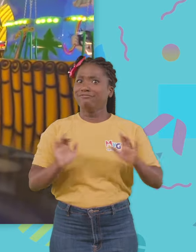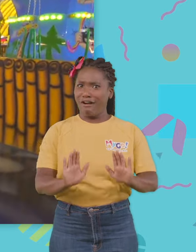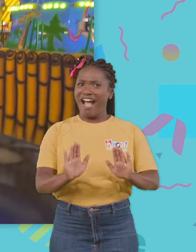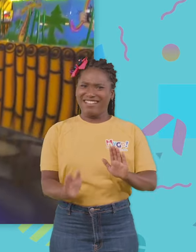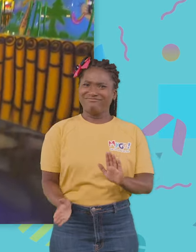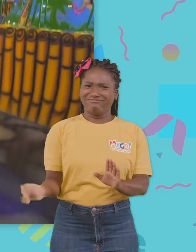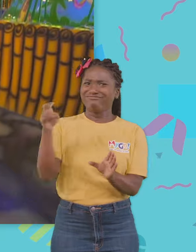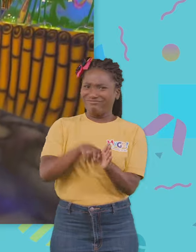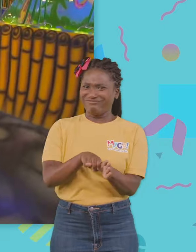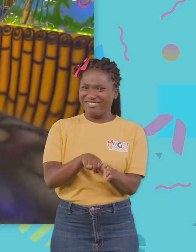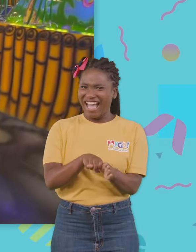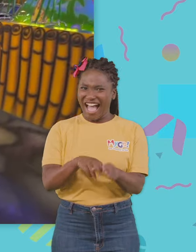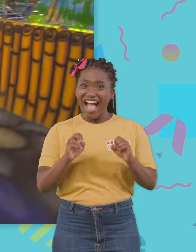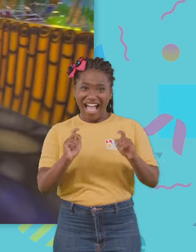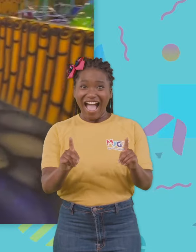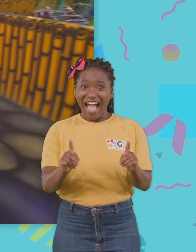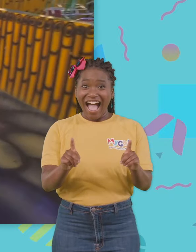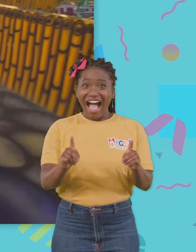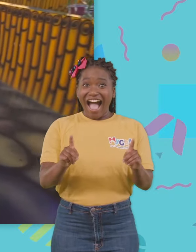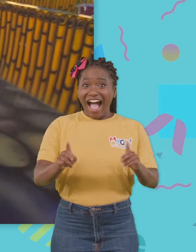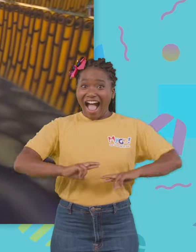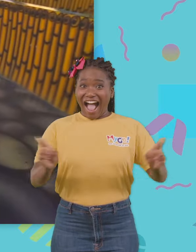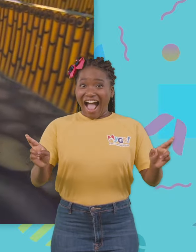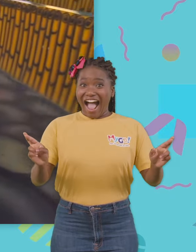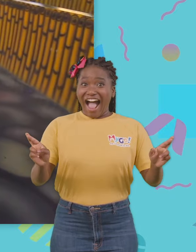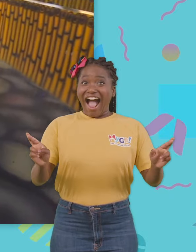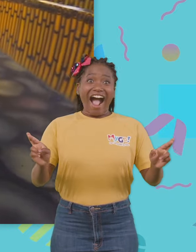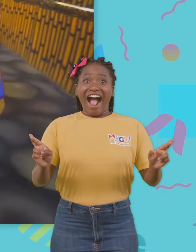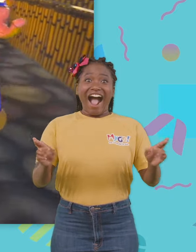Okay, let's ride! Okay, here we go!